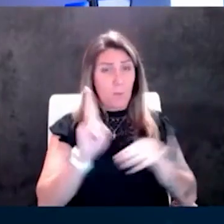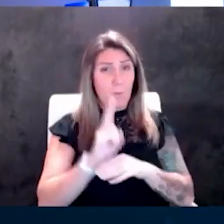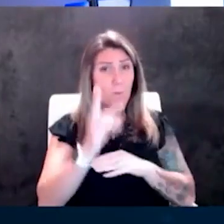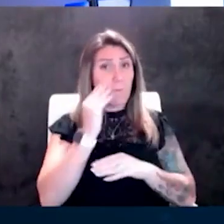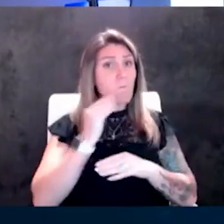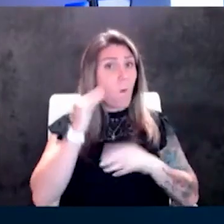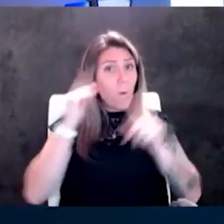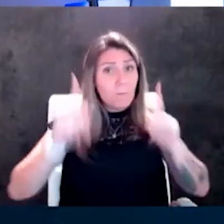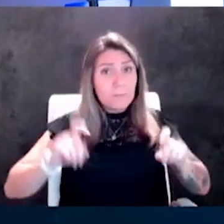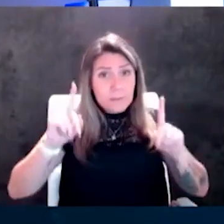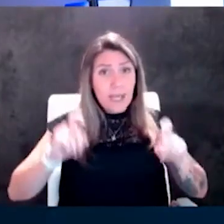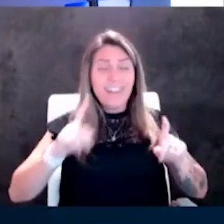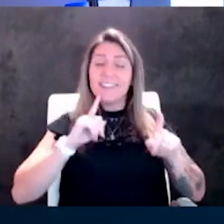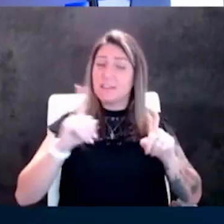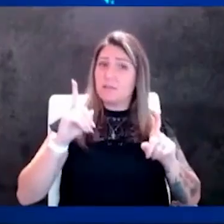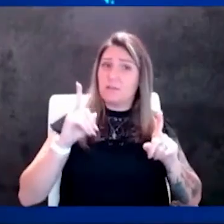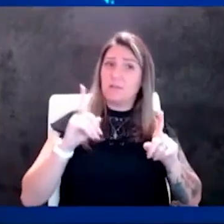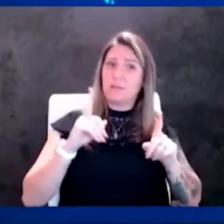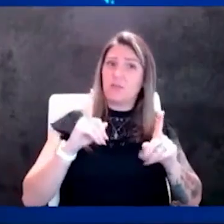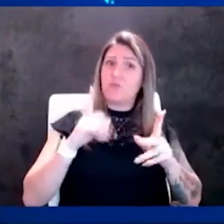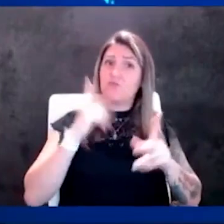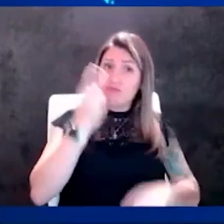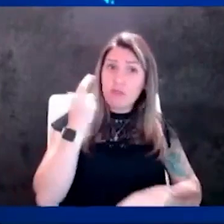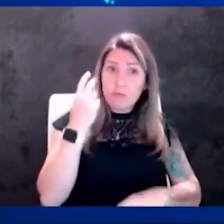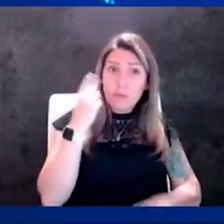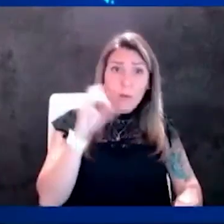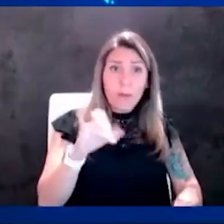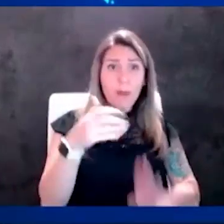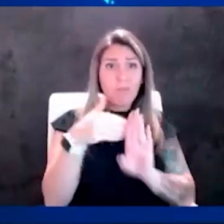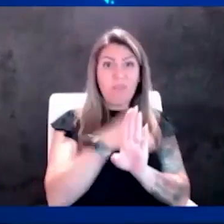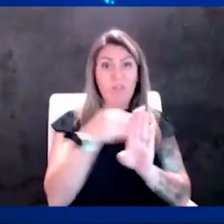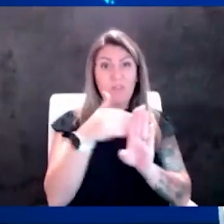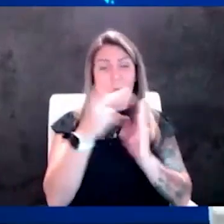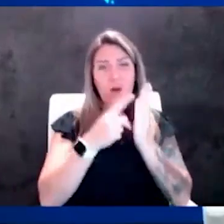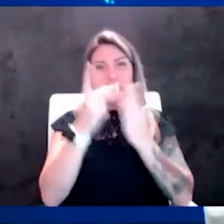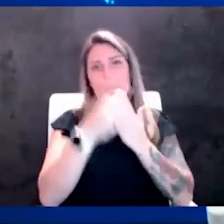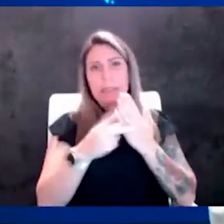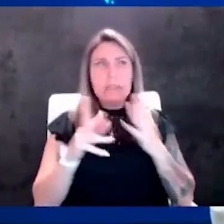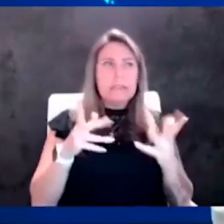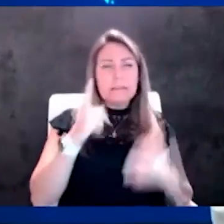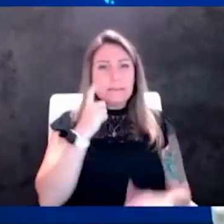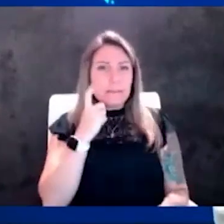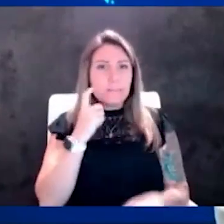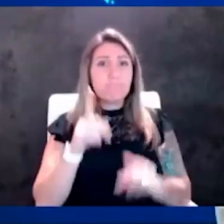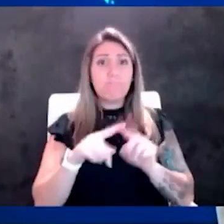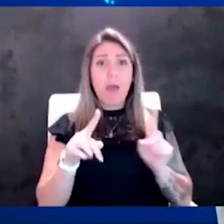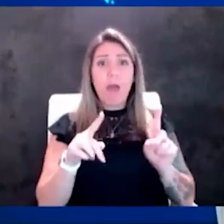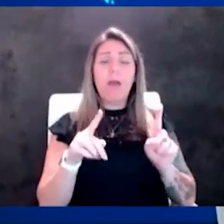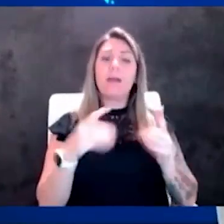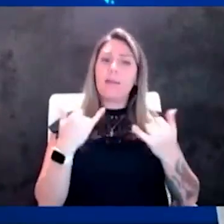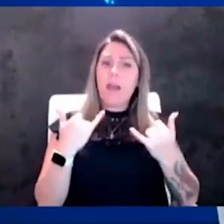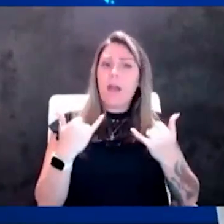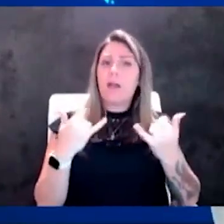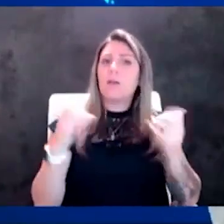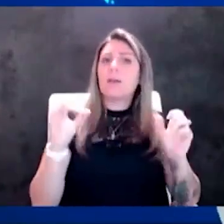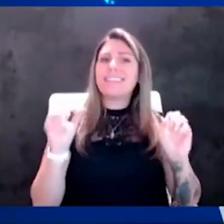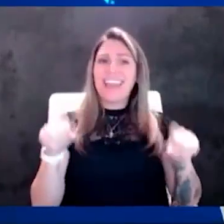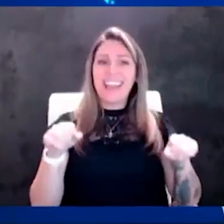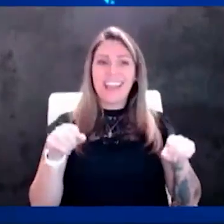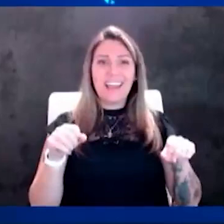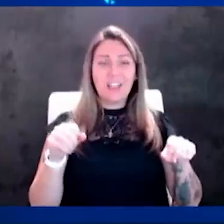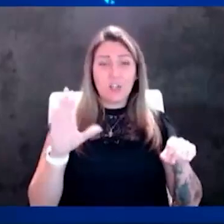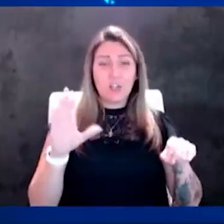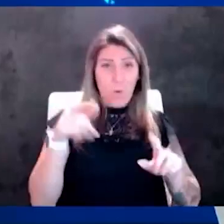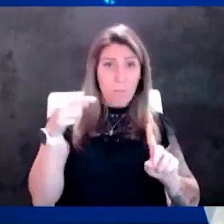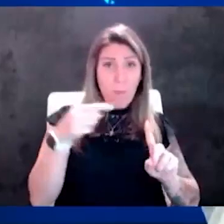think there is a role for them. And before in this program, we were always pretty suspicious, but I think you can. I think to your point, if you look at that